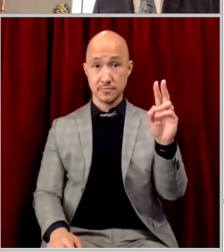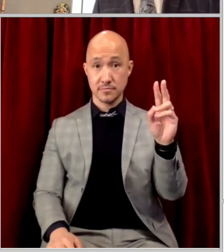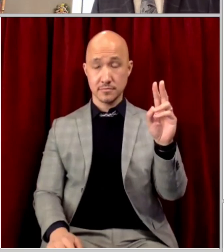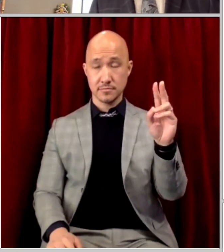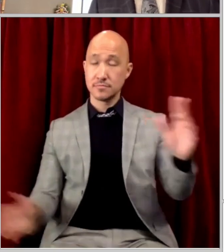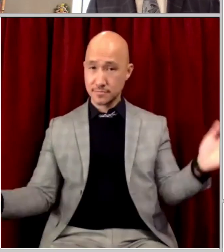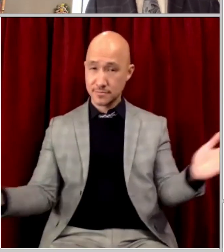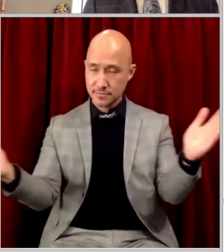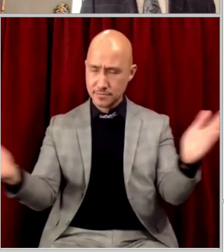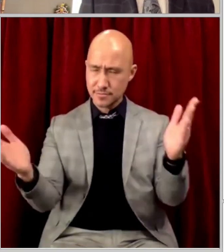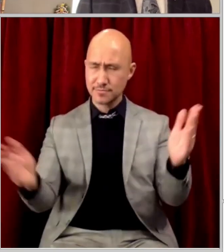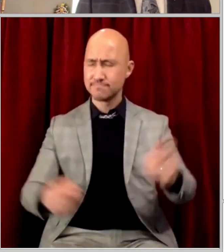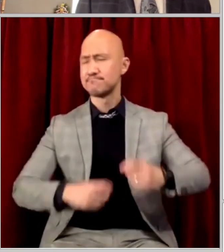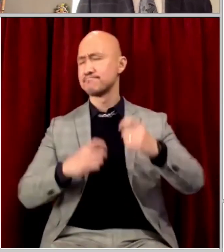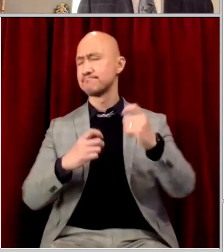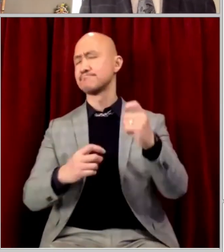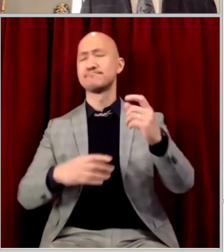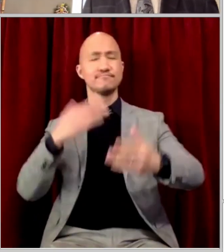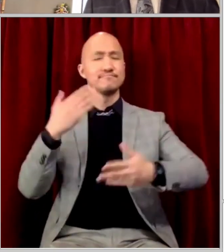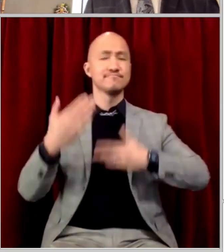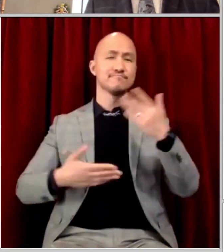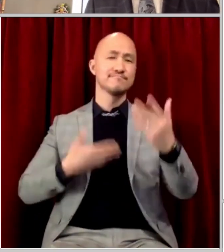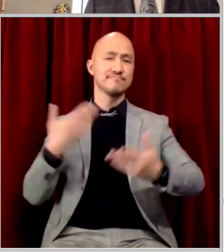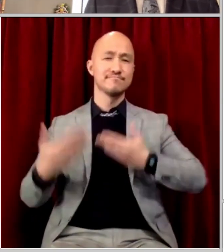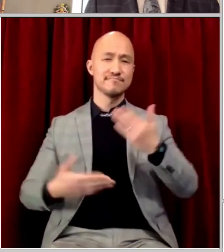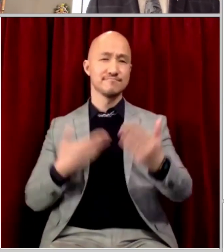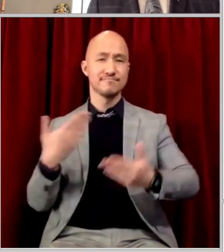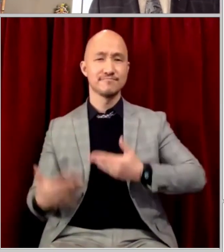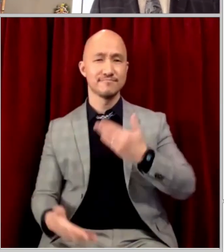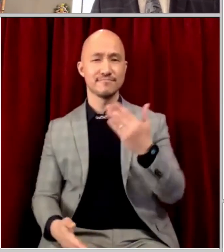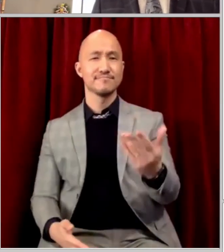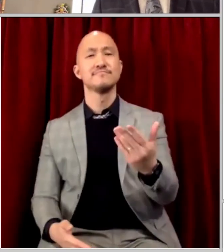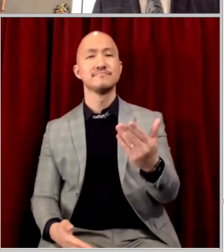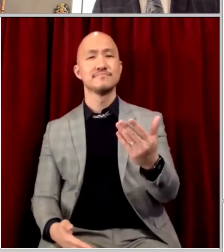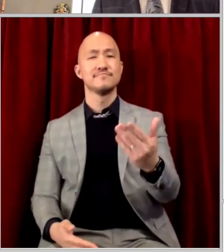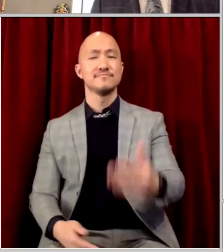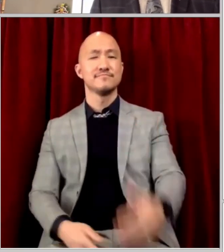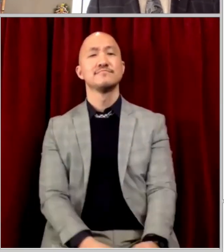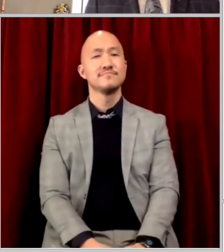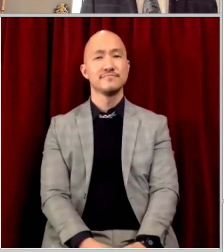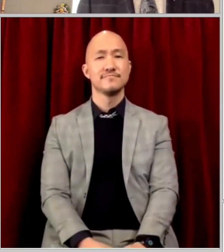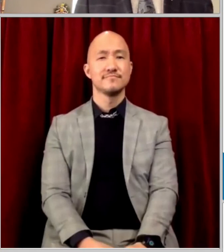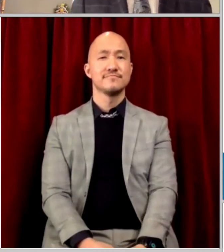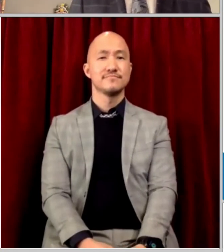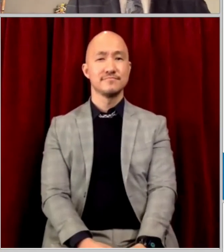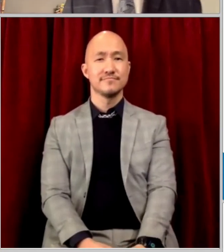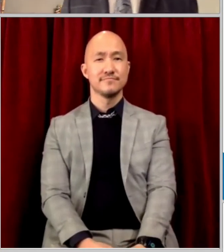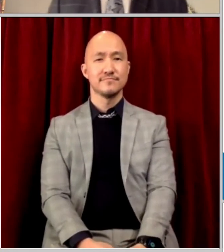so online using Subsplash or using snail mail at the address shown.